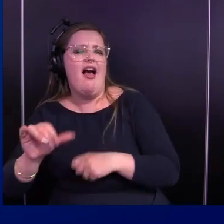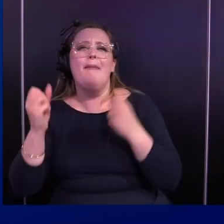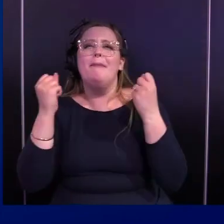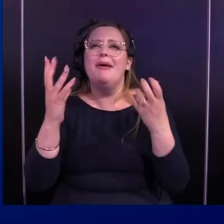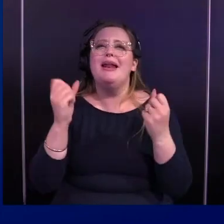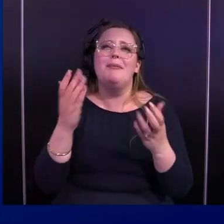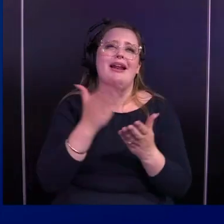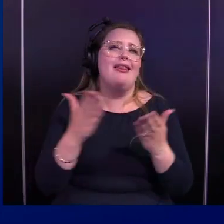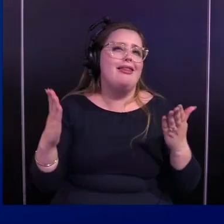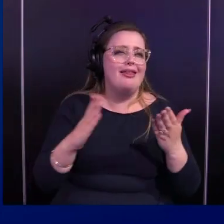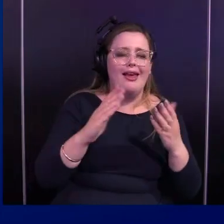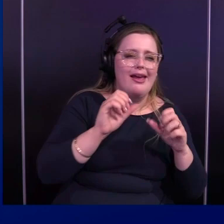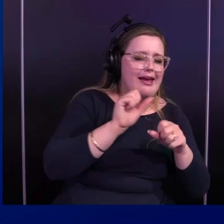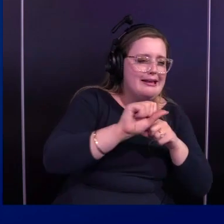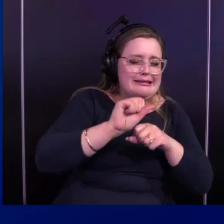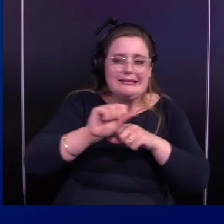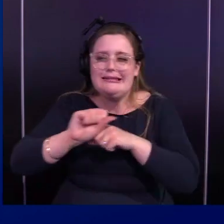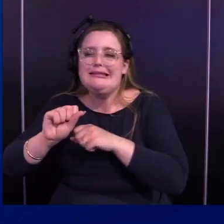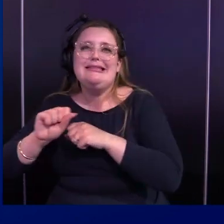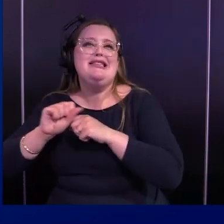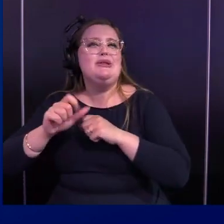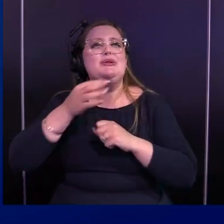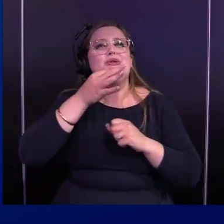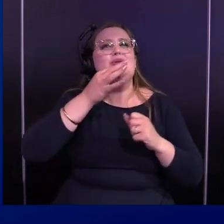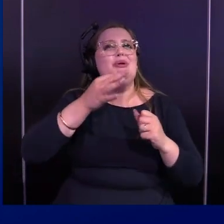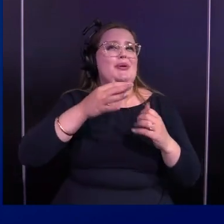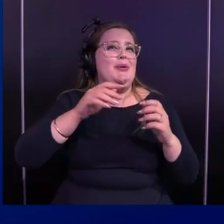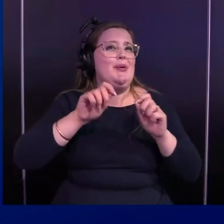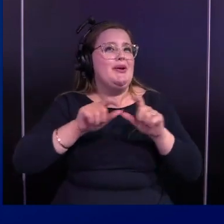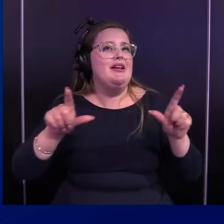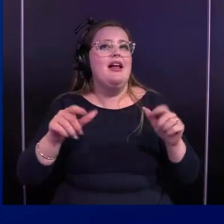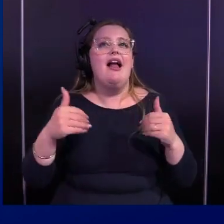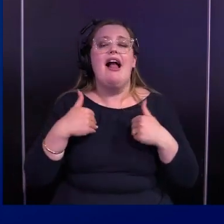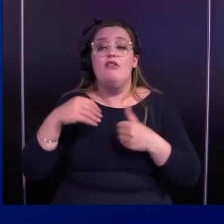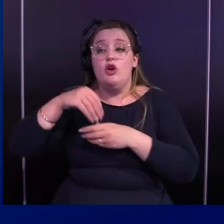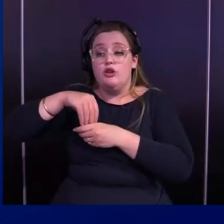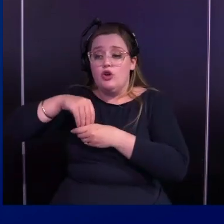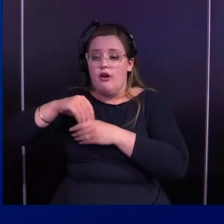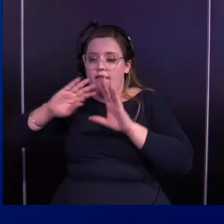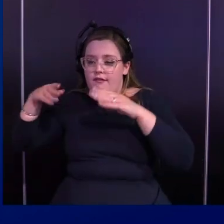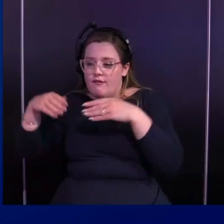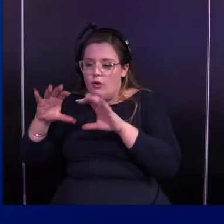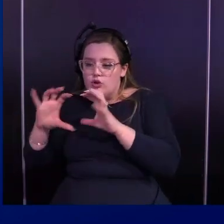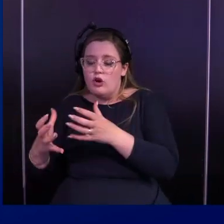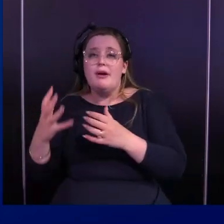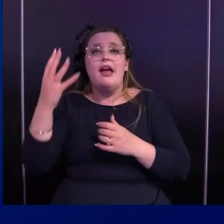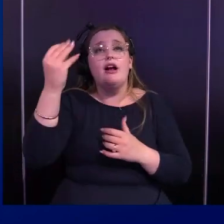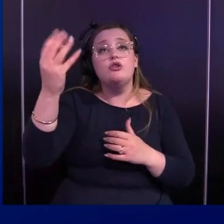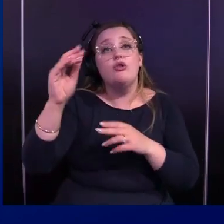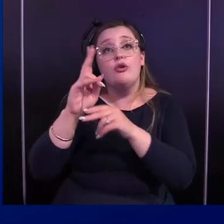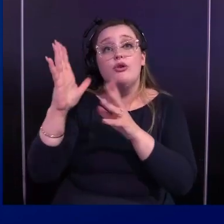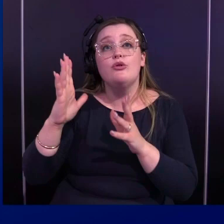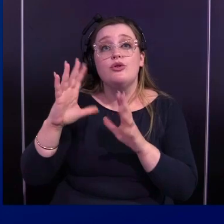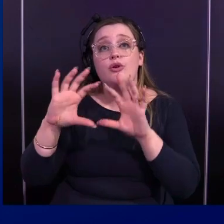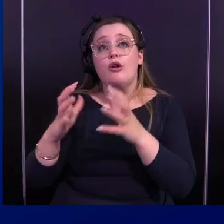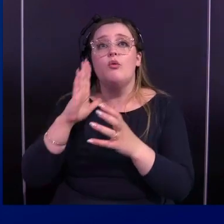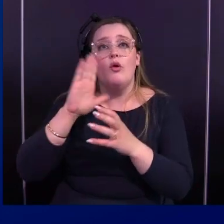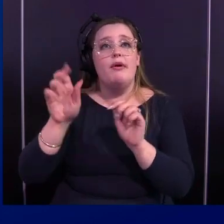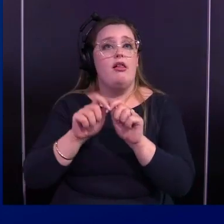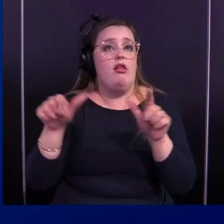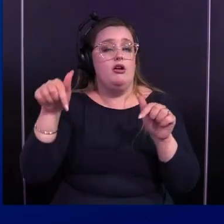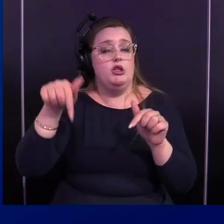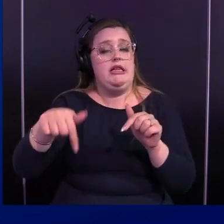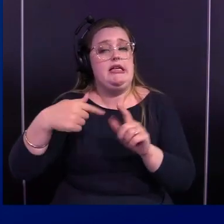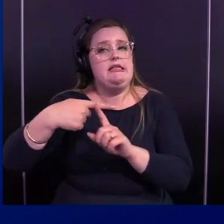down the pipe. We've got a huge internal focus group. We've got an external user group that we're launching at the end of this month. We got